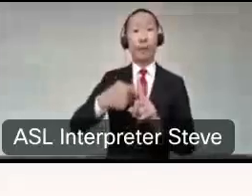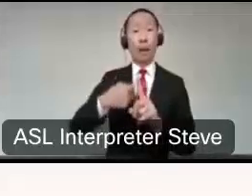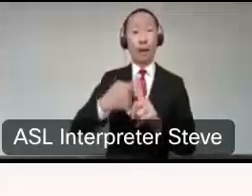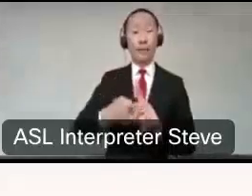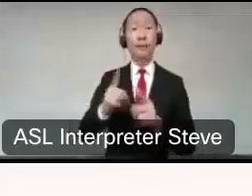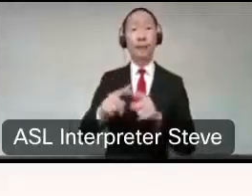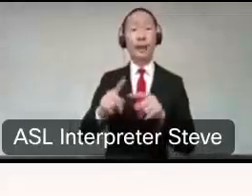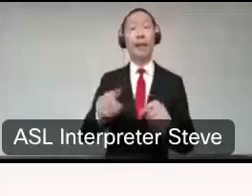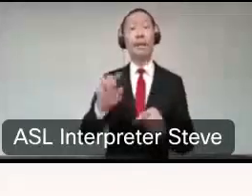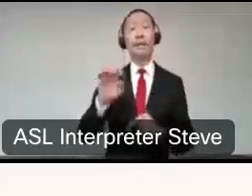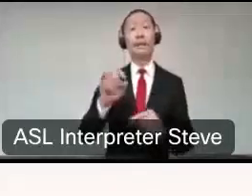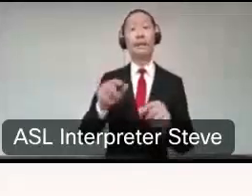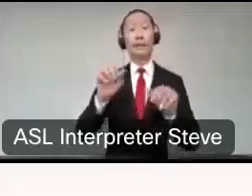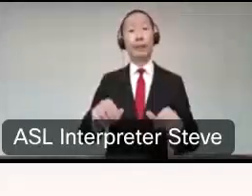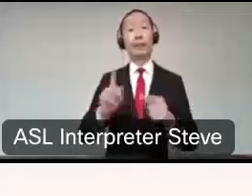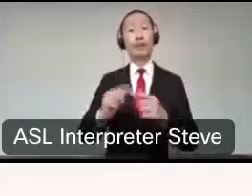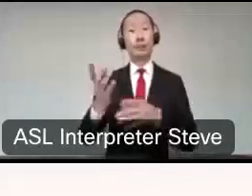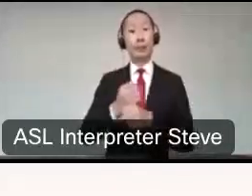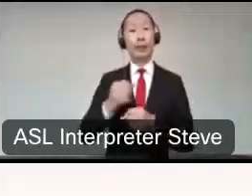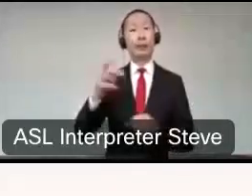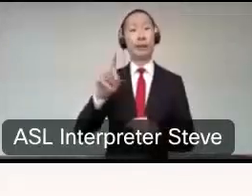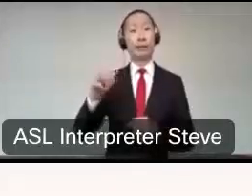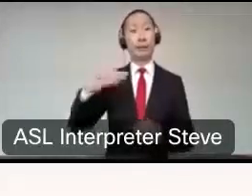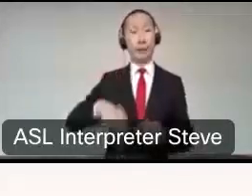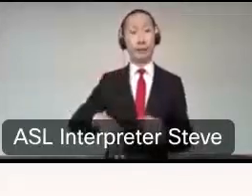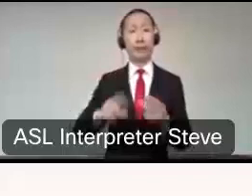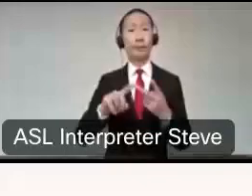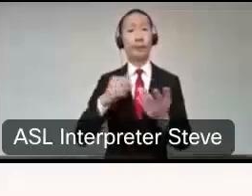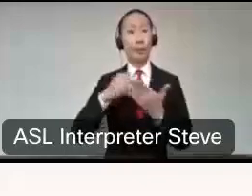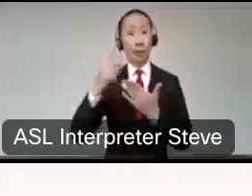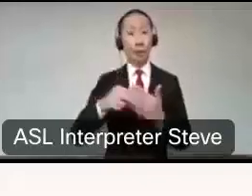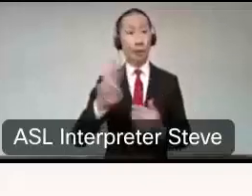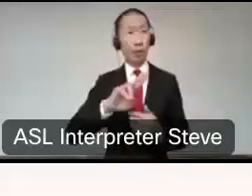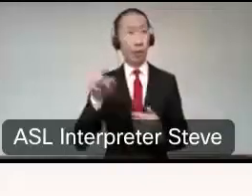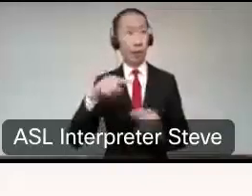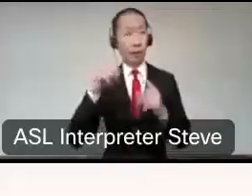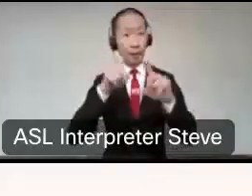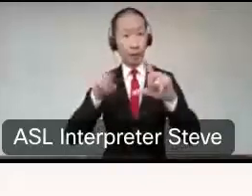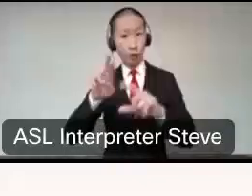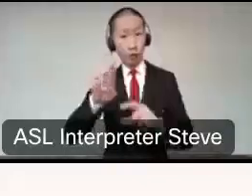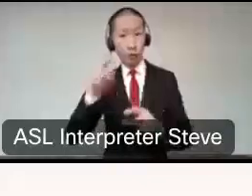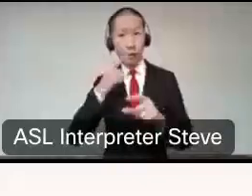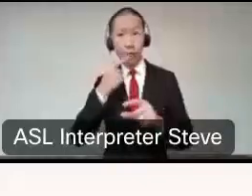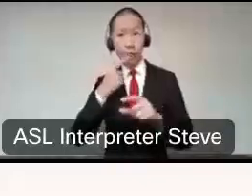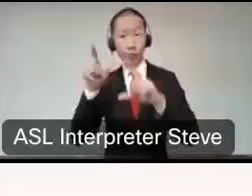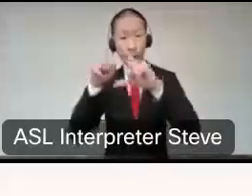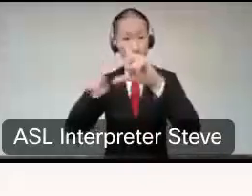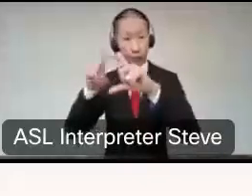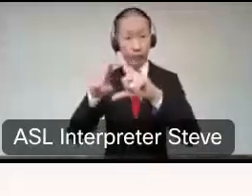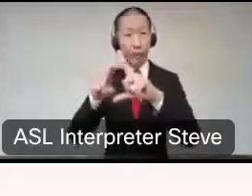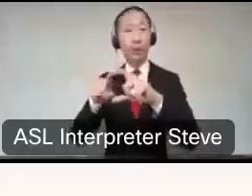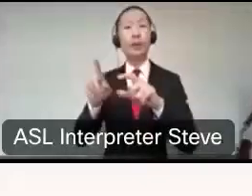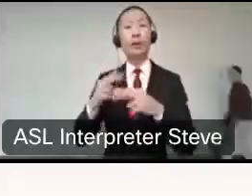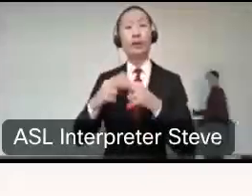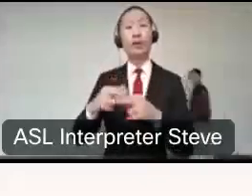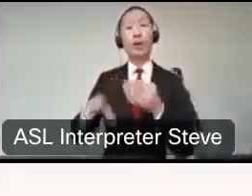to disability benefits. And then our other program in the right-hand circle in red is SSI, also known as